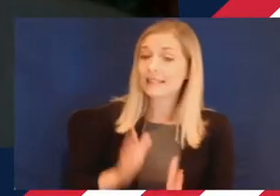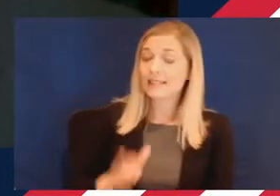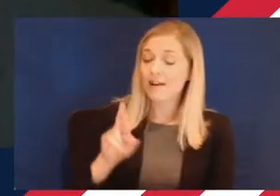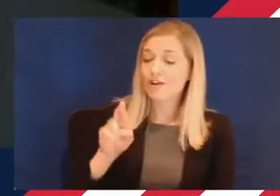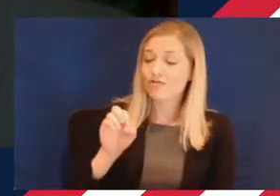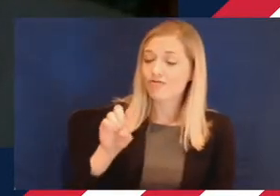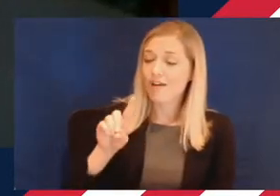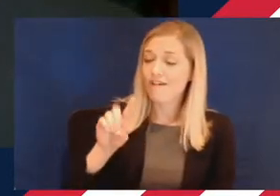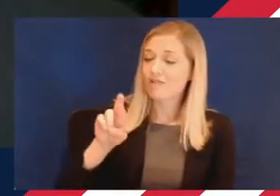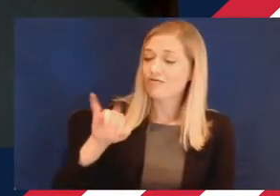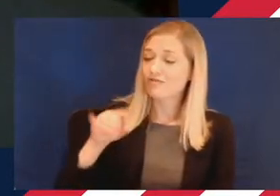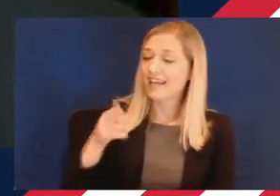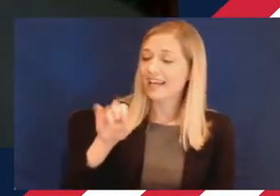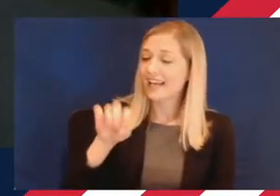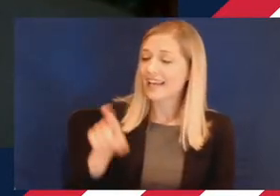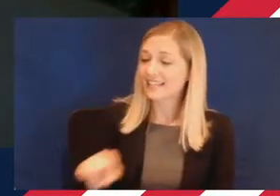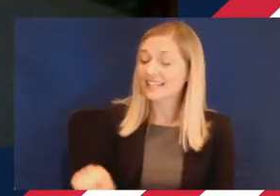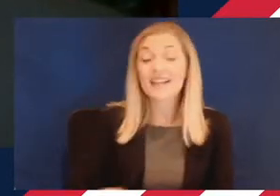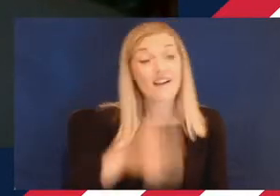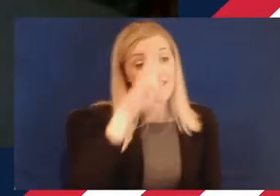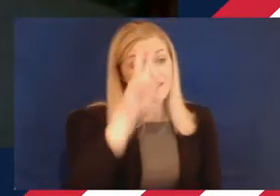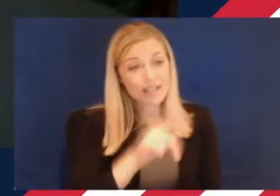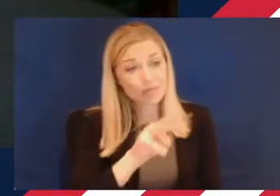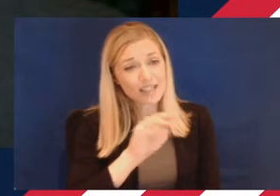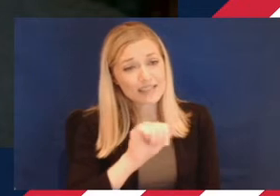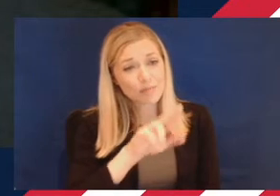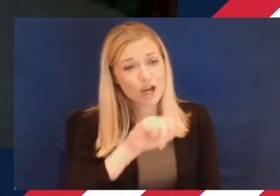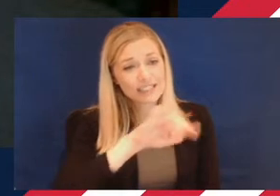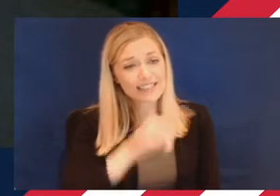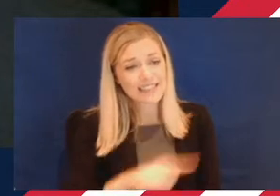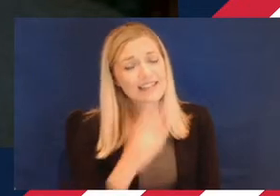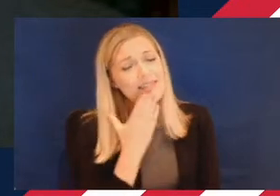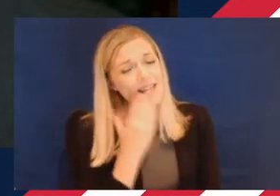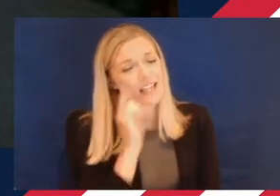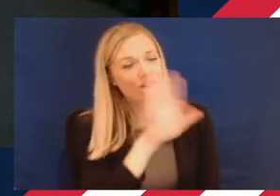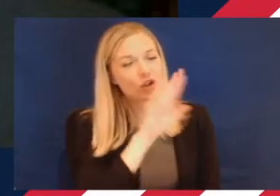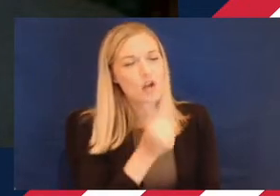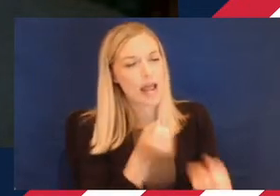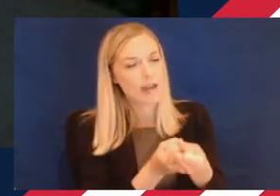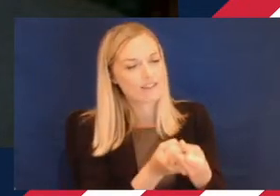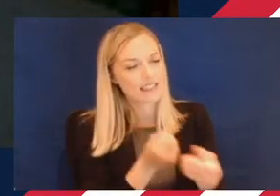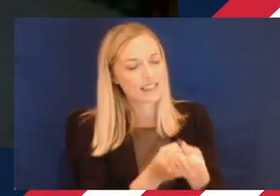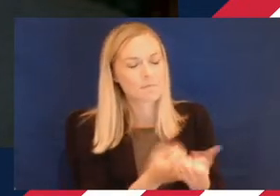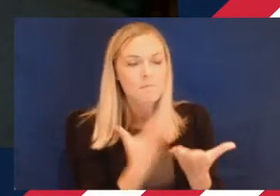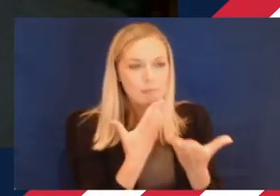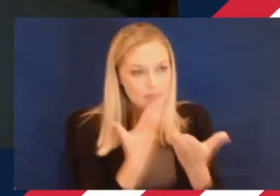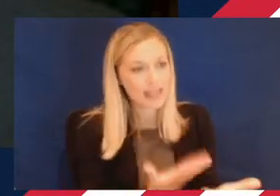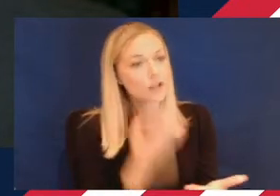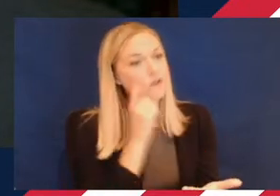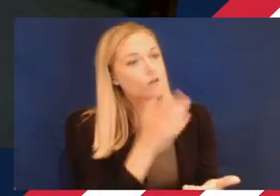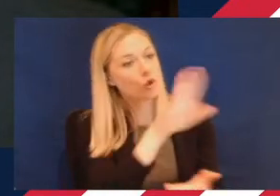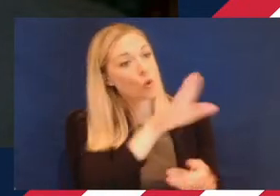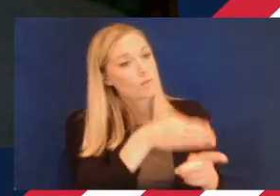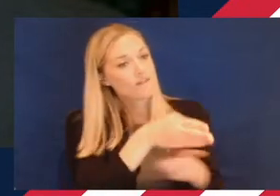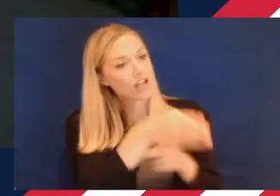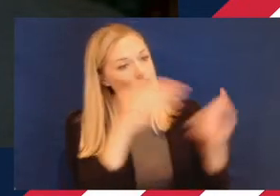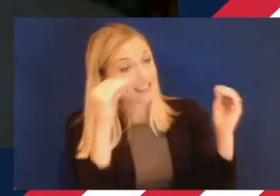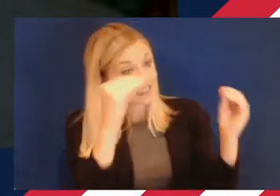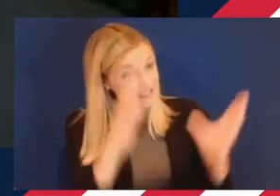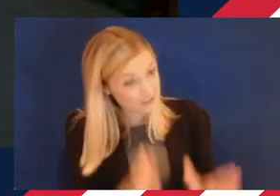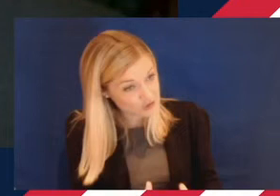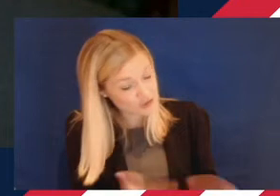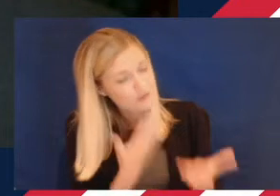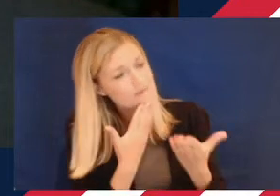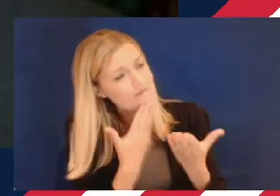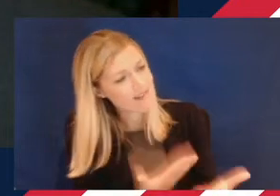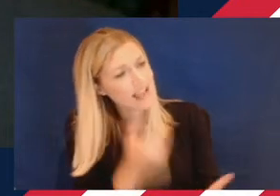Vice President Martinez, thank you so much for your advocacy. Thank you for being a teacher. Thank you for your strong words that